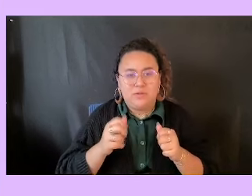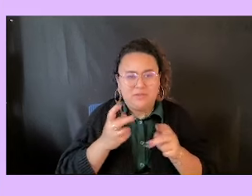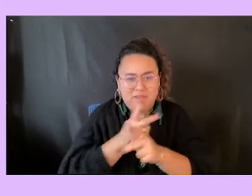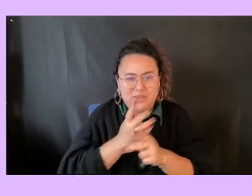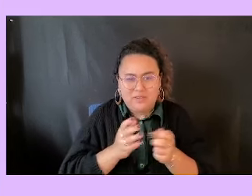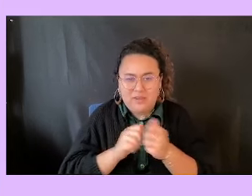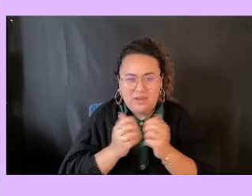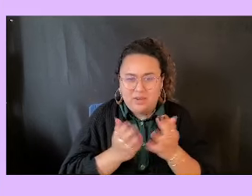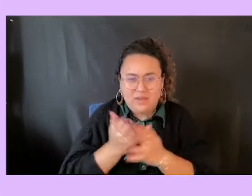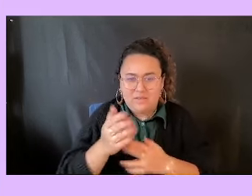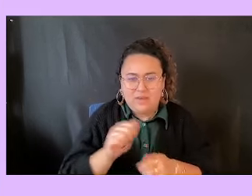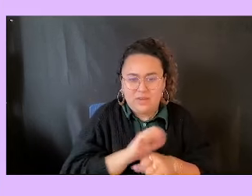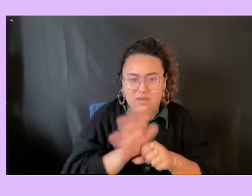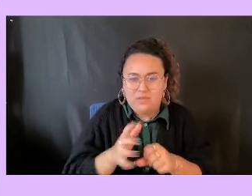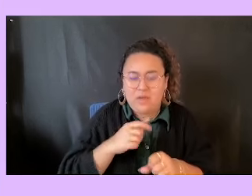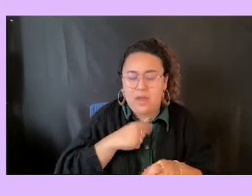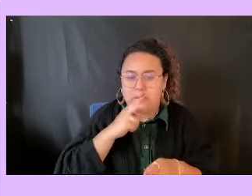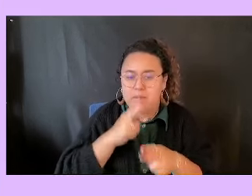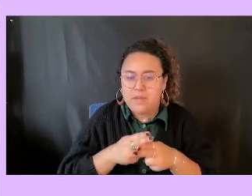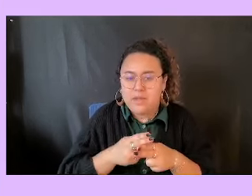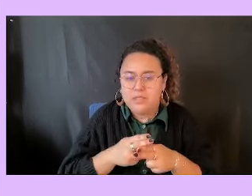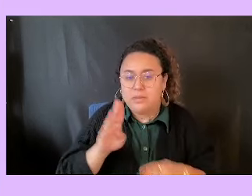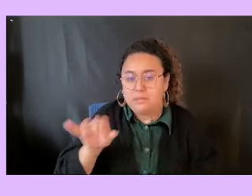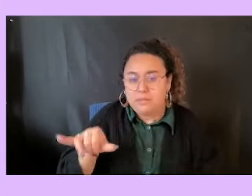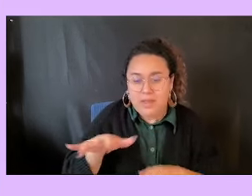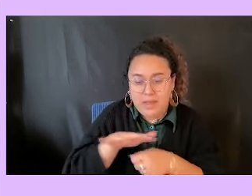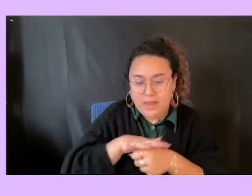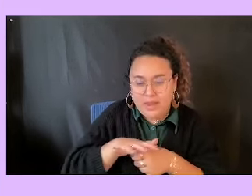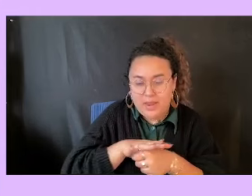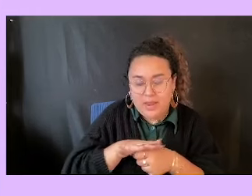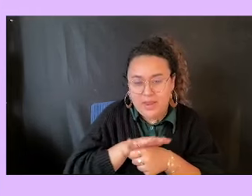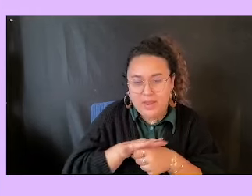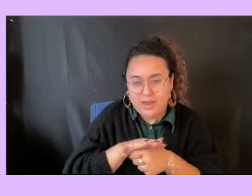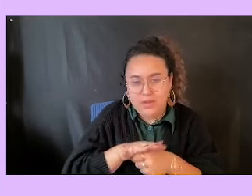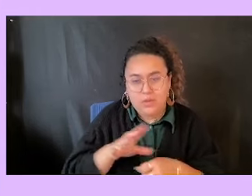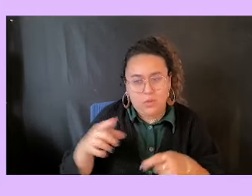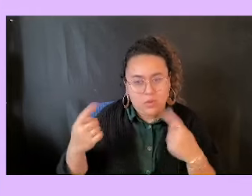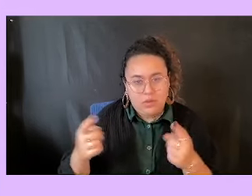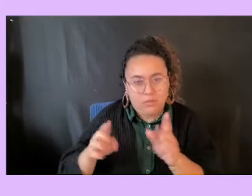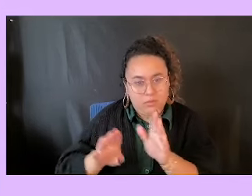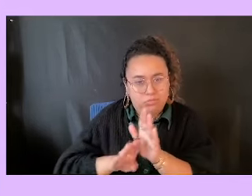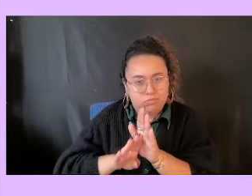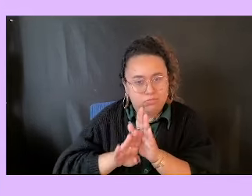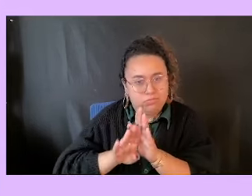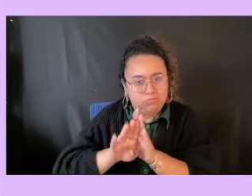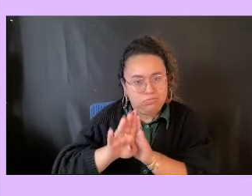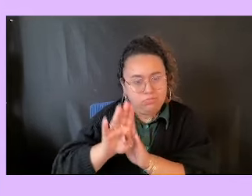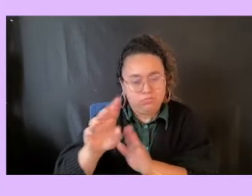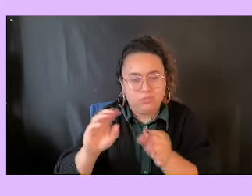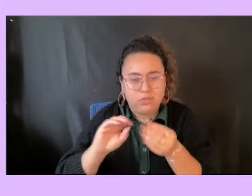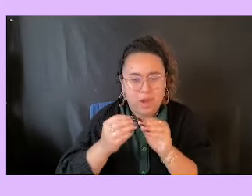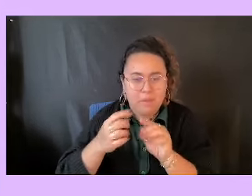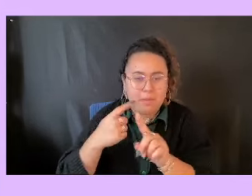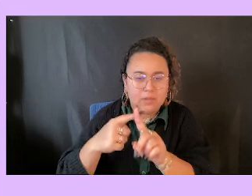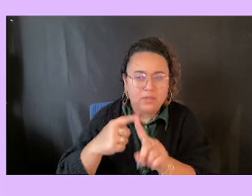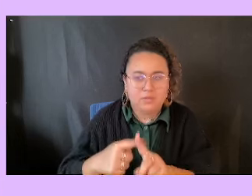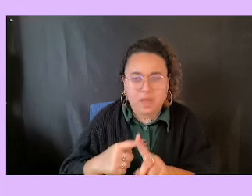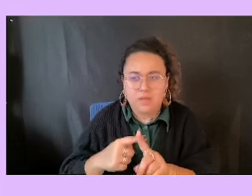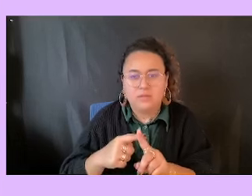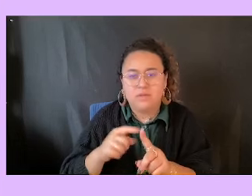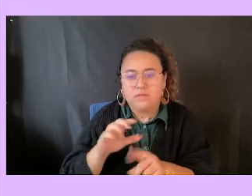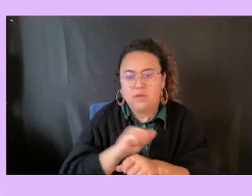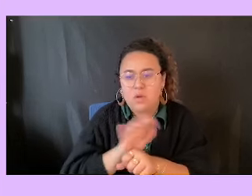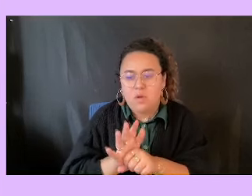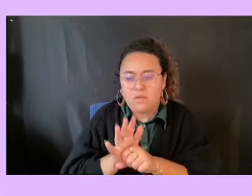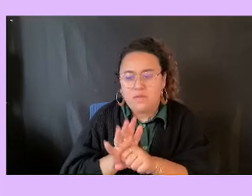think I'm, you know, bringing in like the Bay Area is in a, we've been in a surge for months now, and recognizing how are